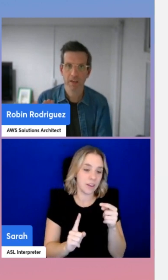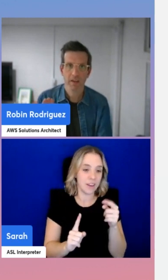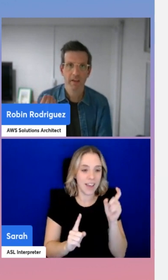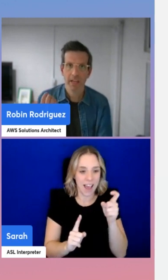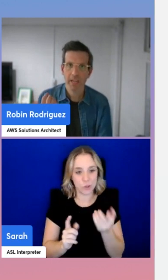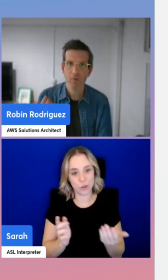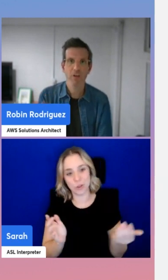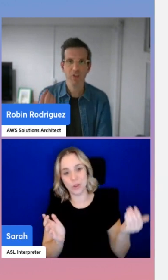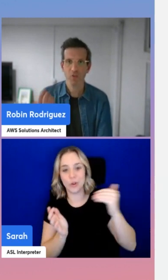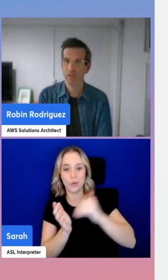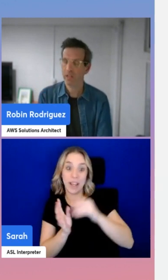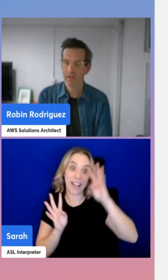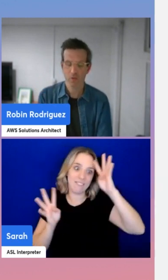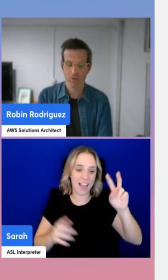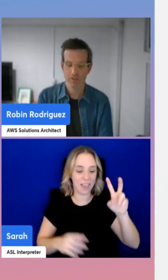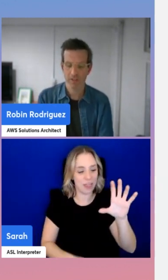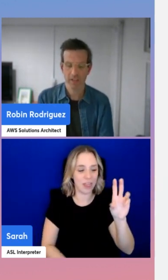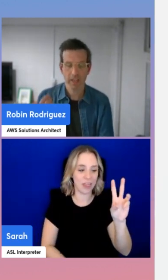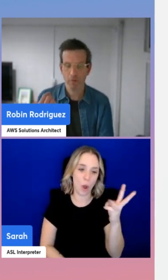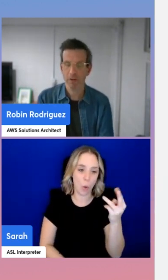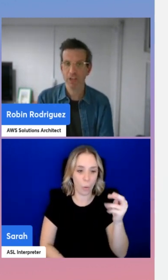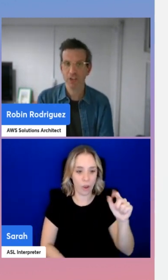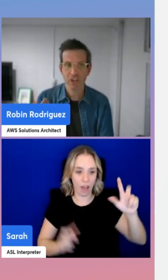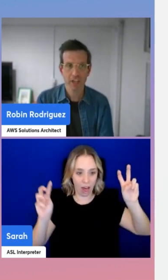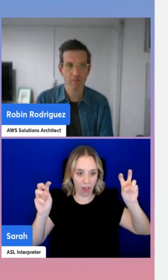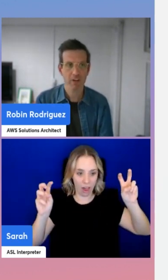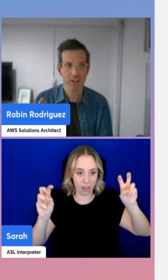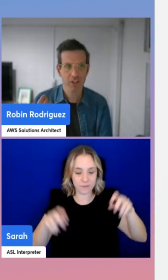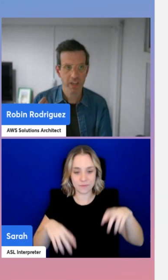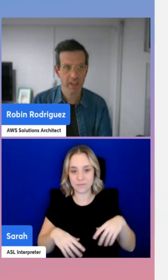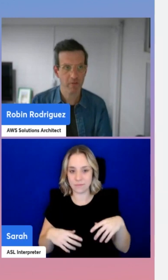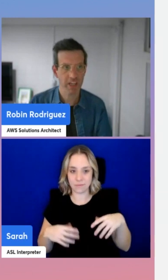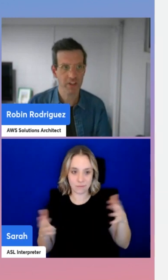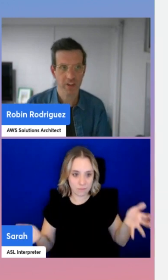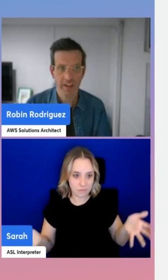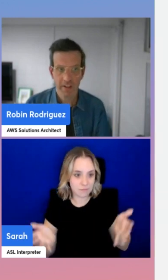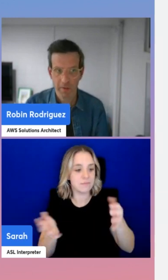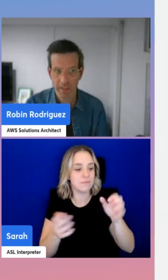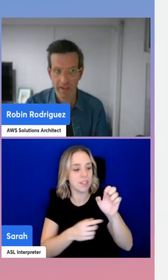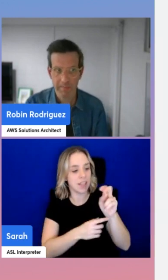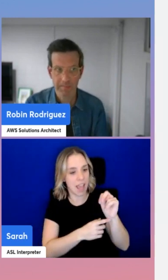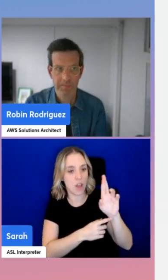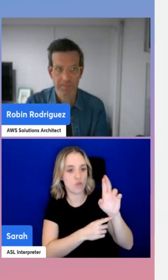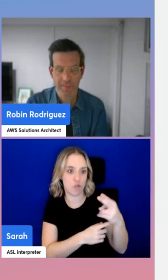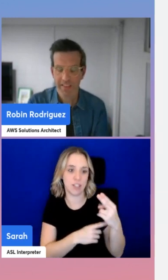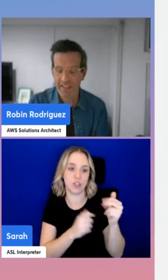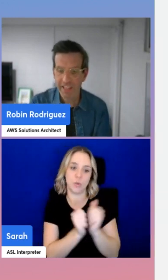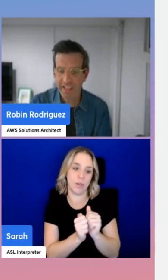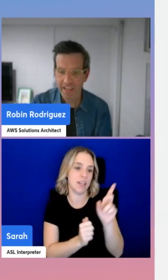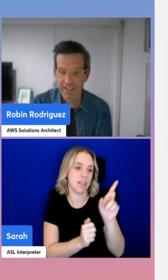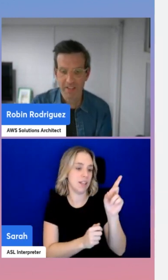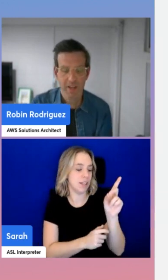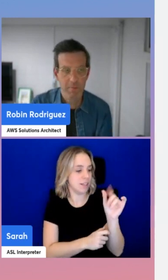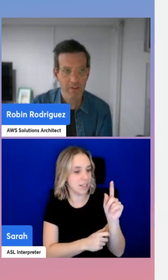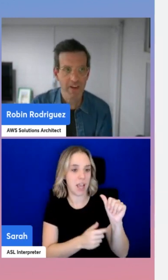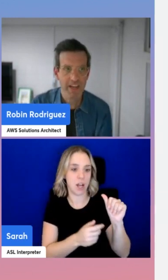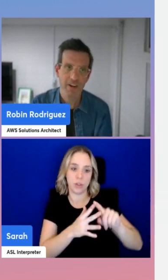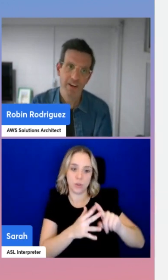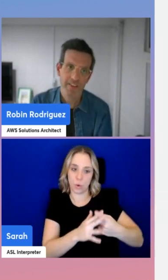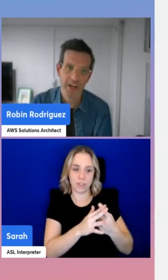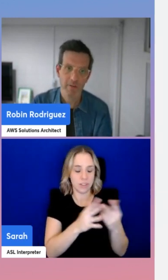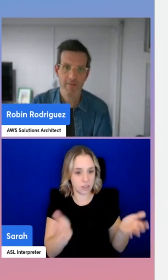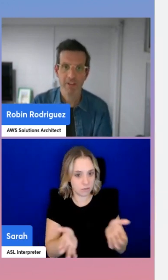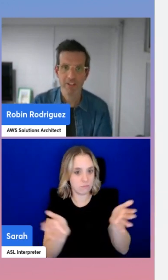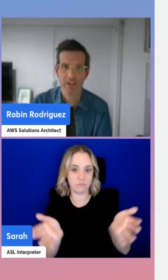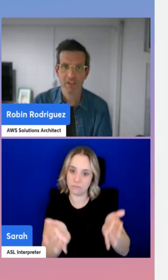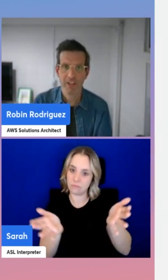say, enrich with data sources, enrich, enrich, enrich. The DNS provider